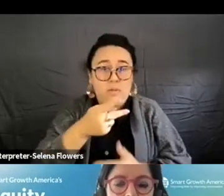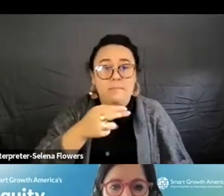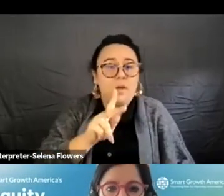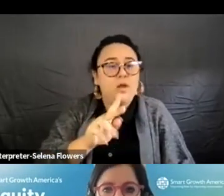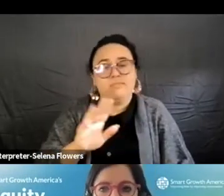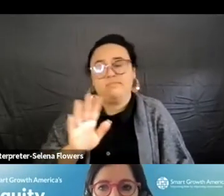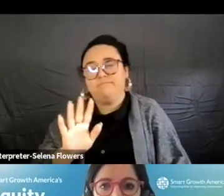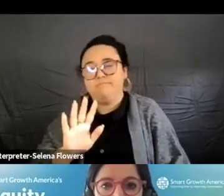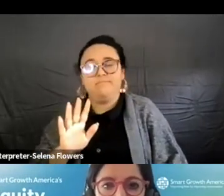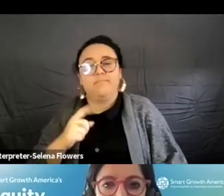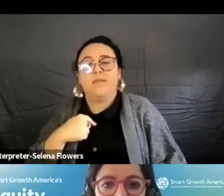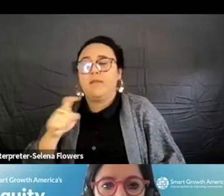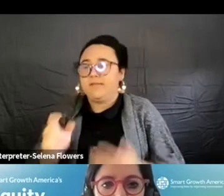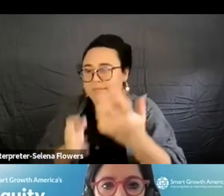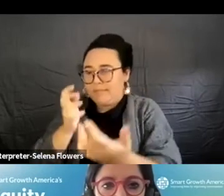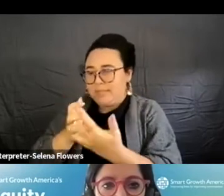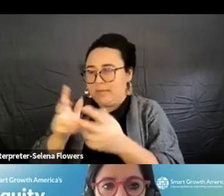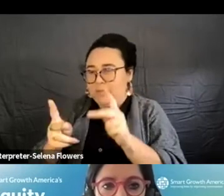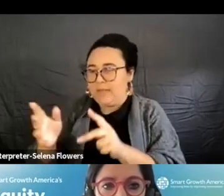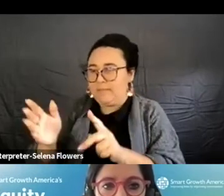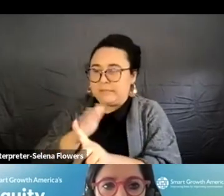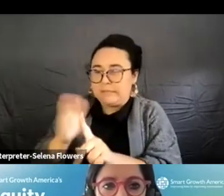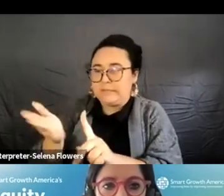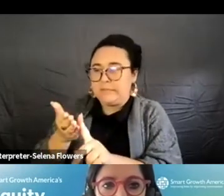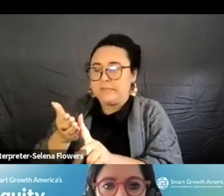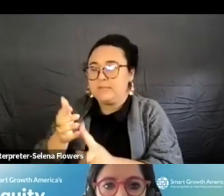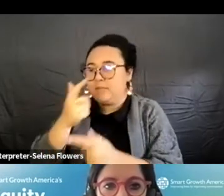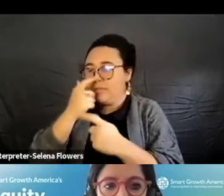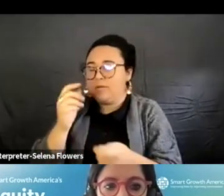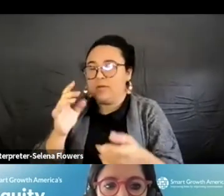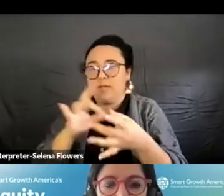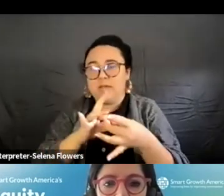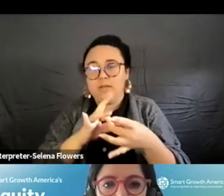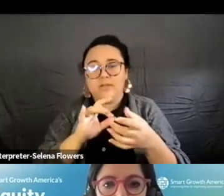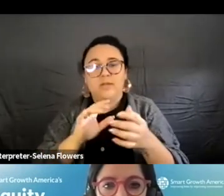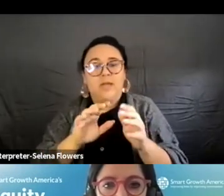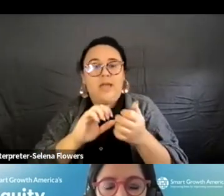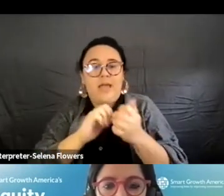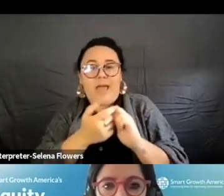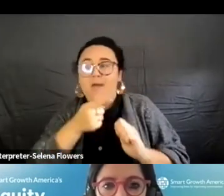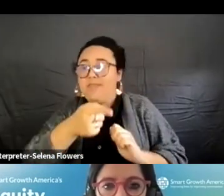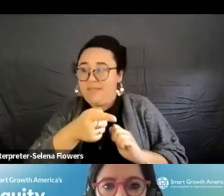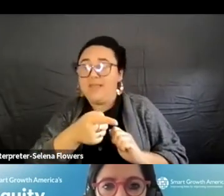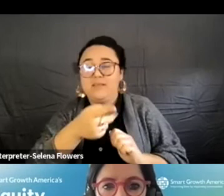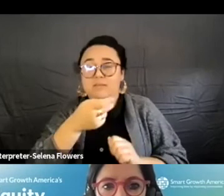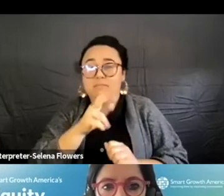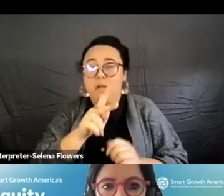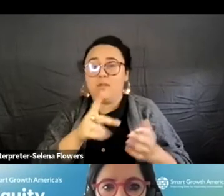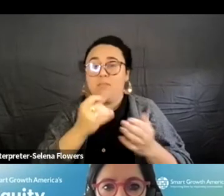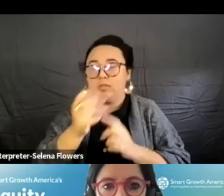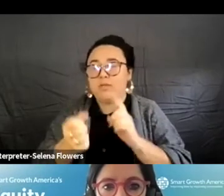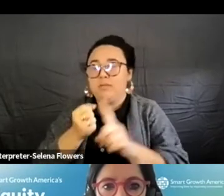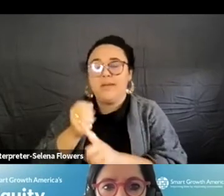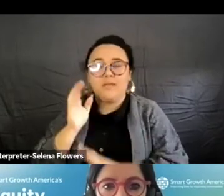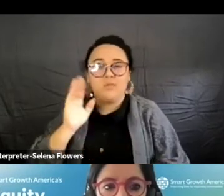meet people where they were. I had to get them interested, and I had to connect them to how some of this park project is going to impact